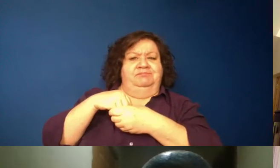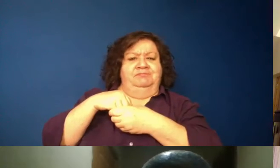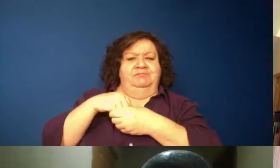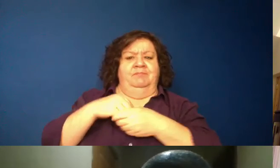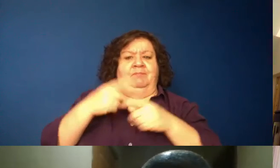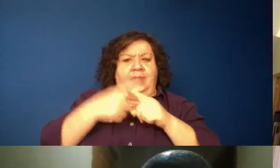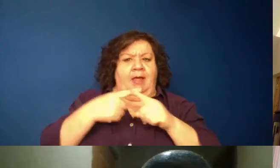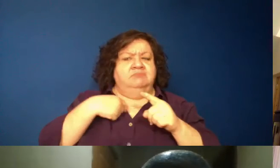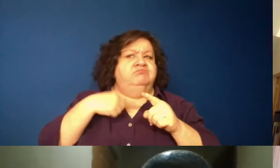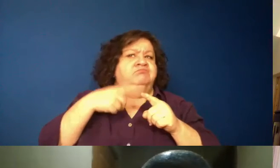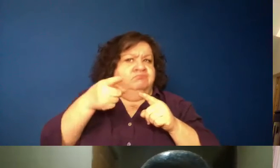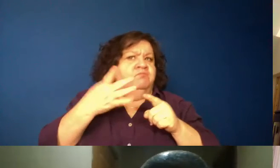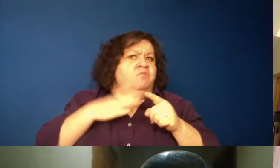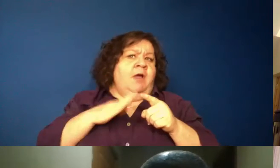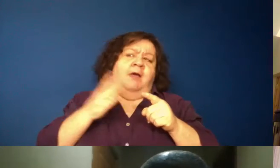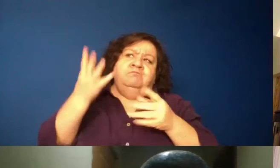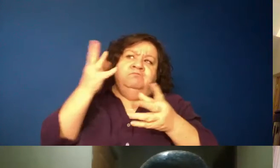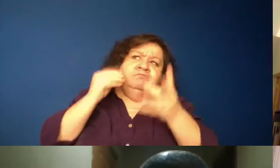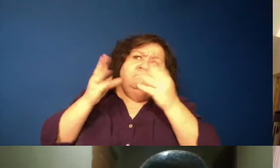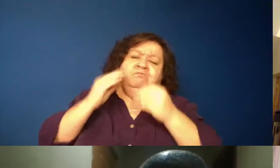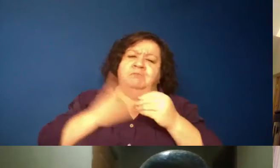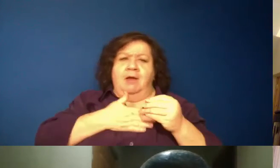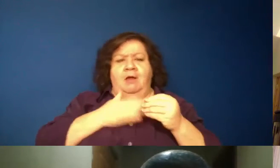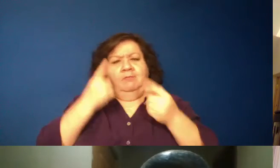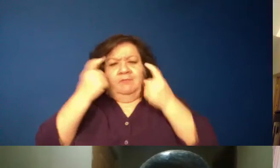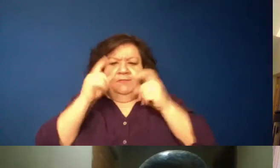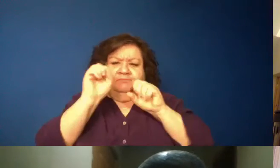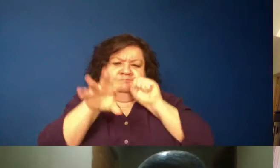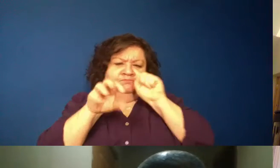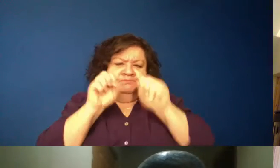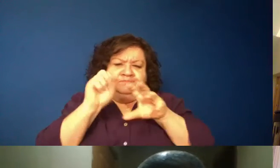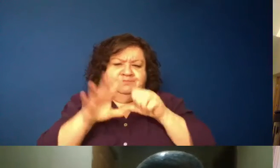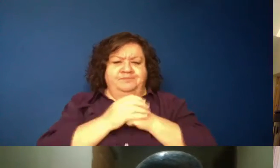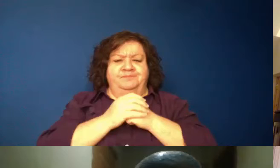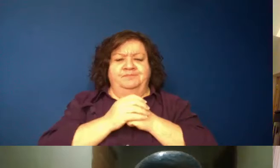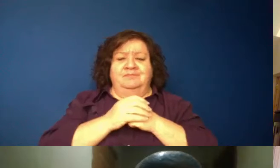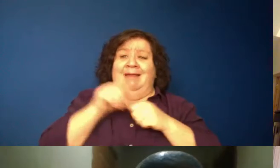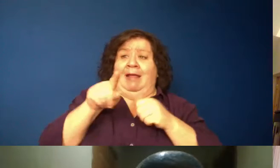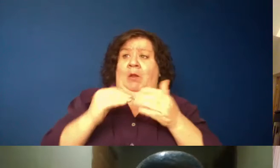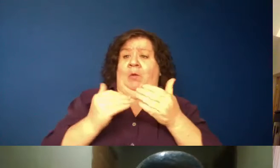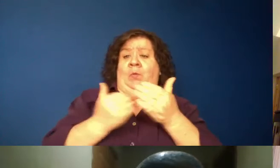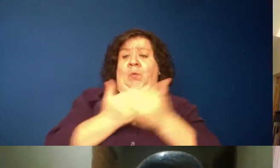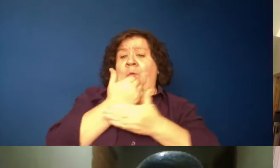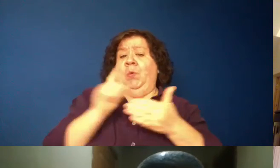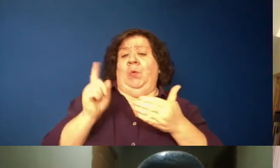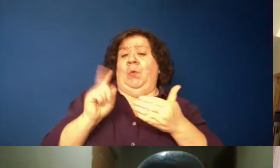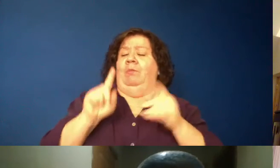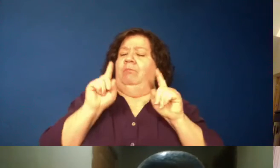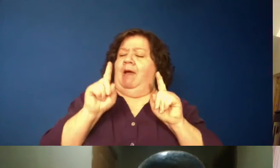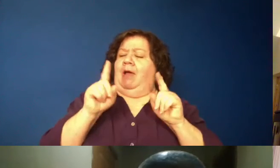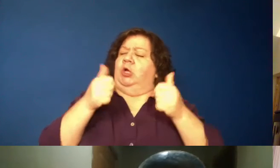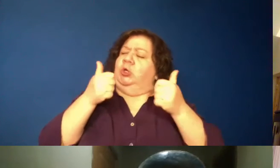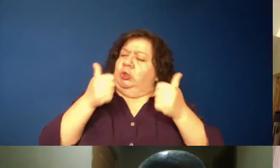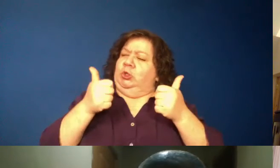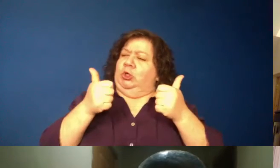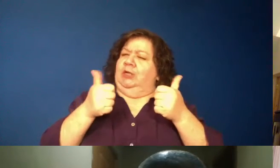it is good to have it reaffirmed. We will move on next with Mr. Gerard Quinn,